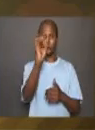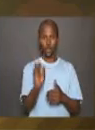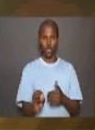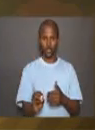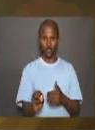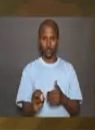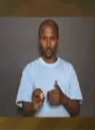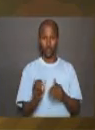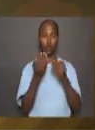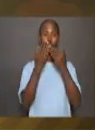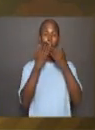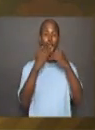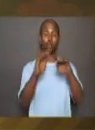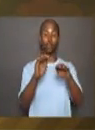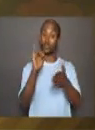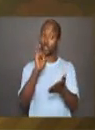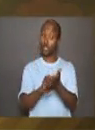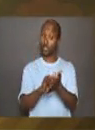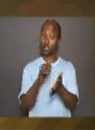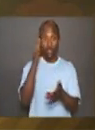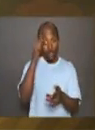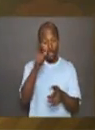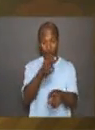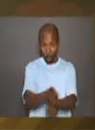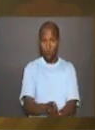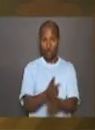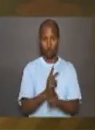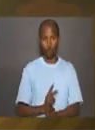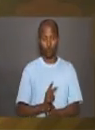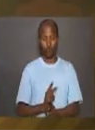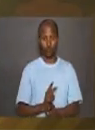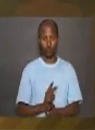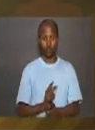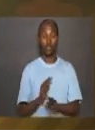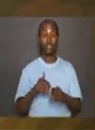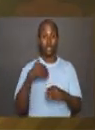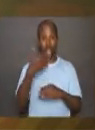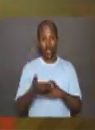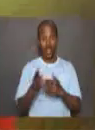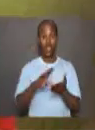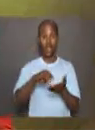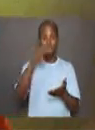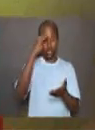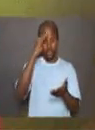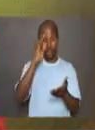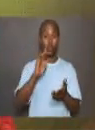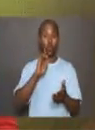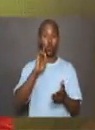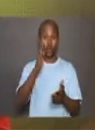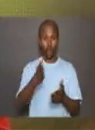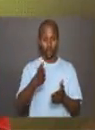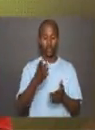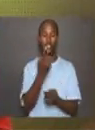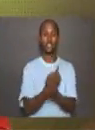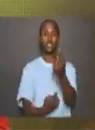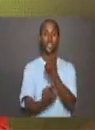rate of 10% on the amount that he has borrowed. In our